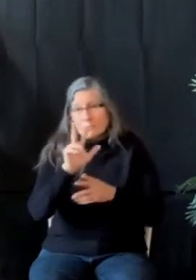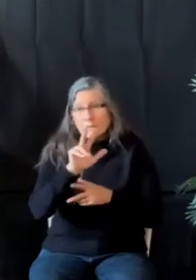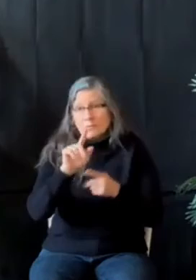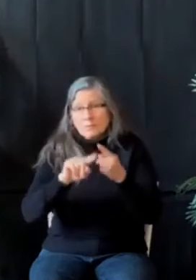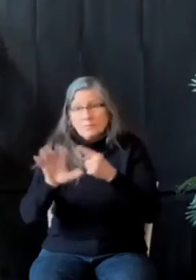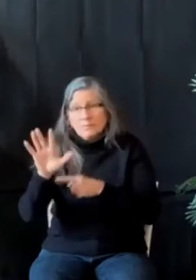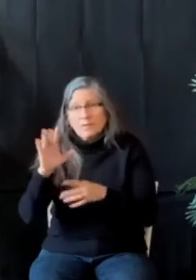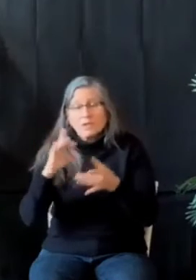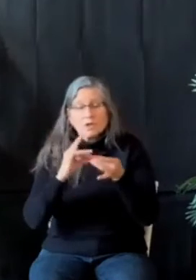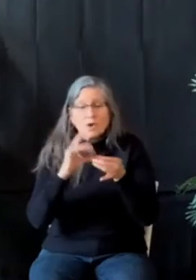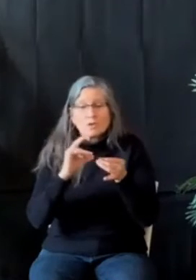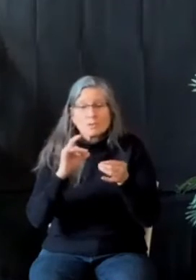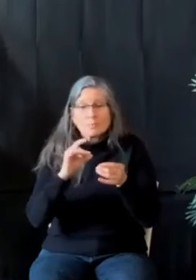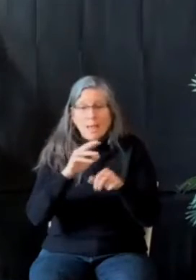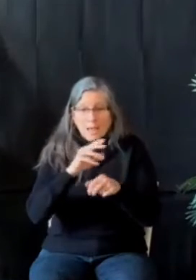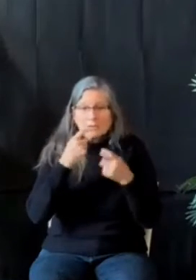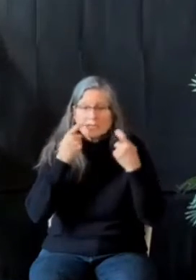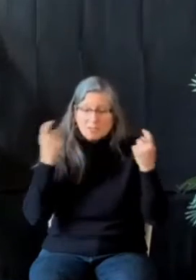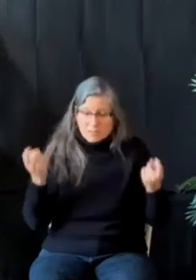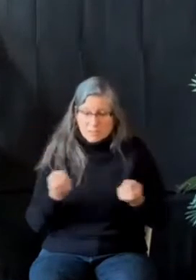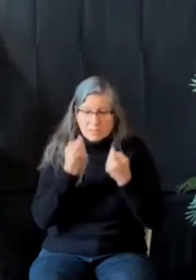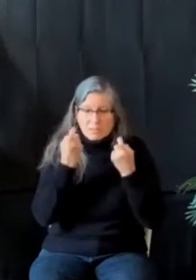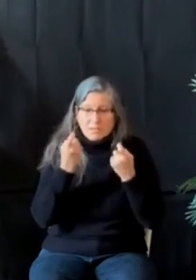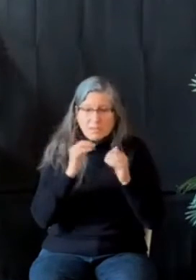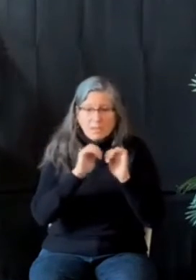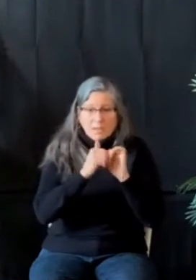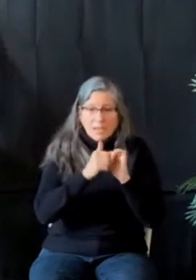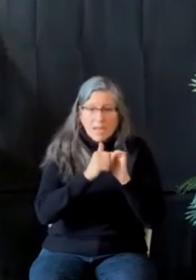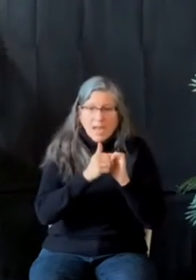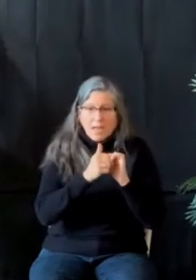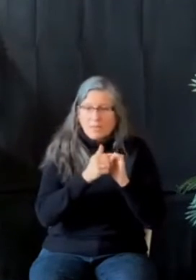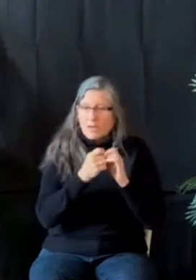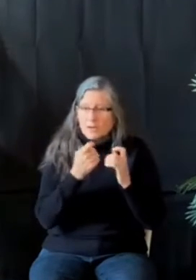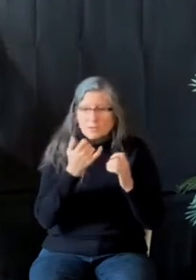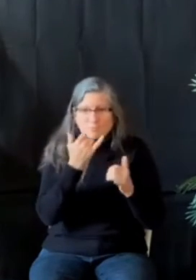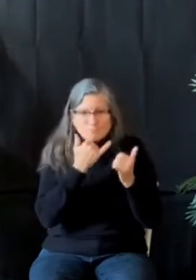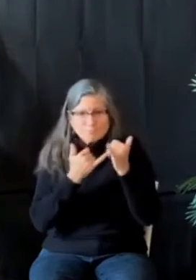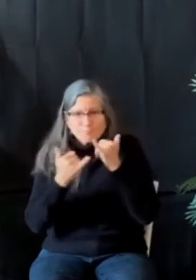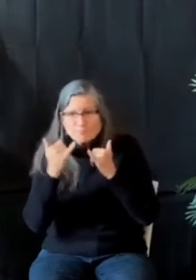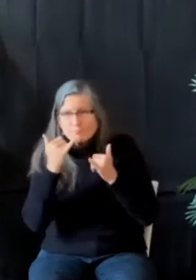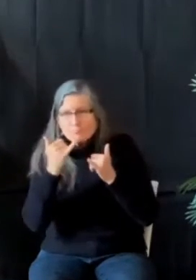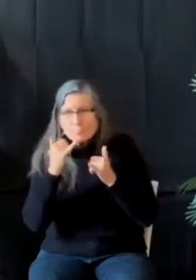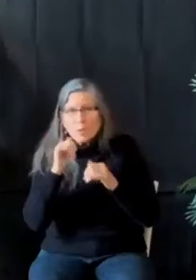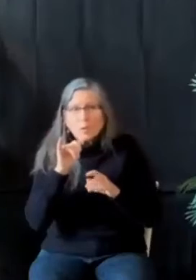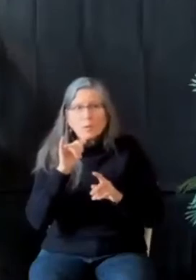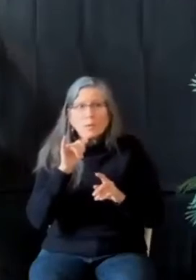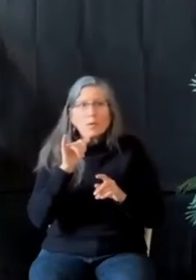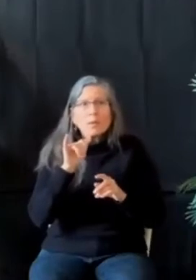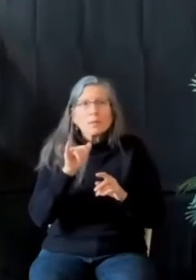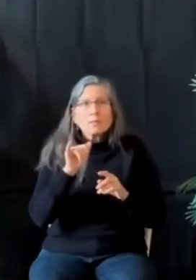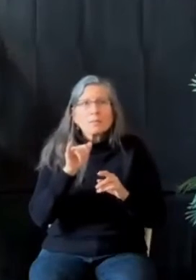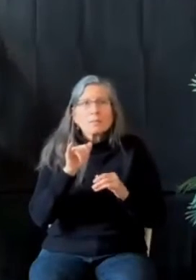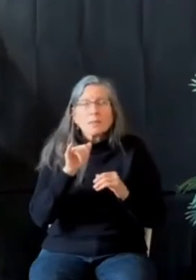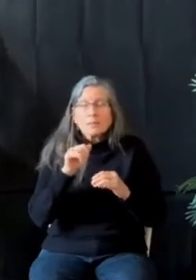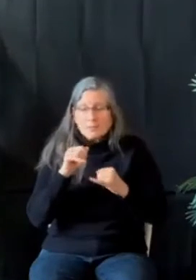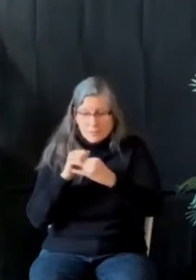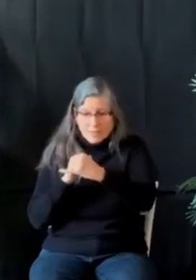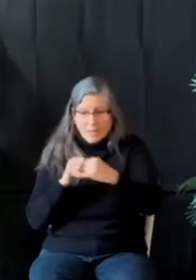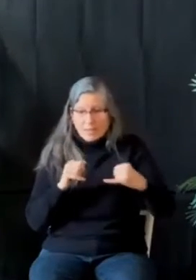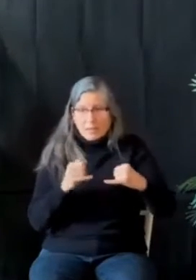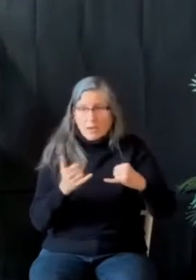Talks about the nature of sin and how there are transgressions where that's where we cross a forbidden